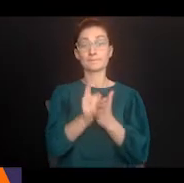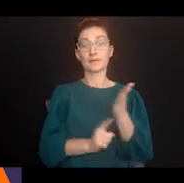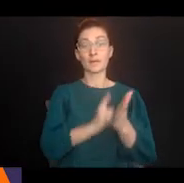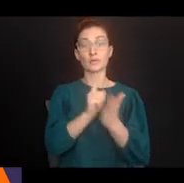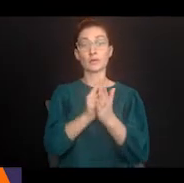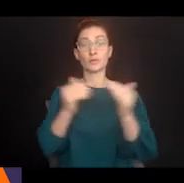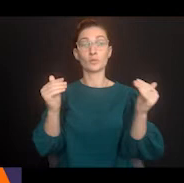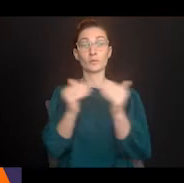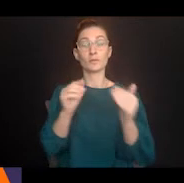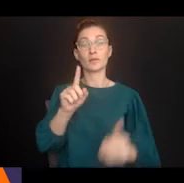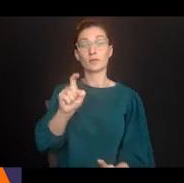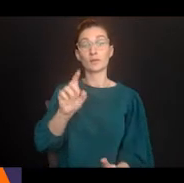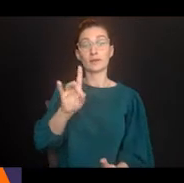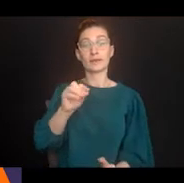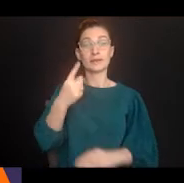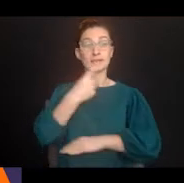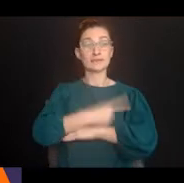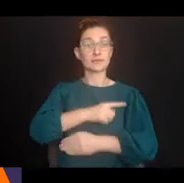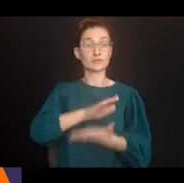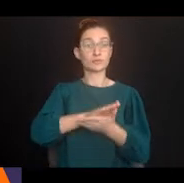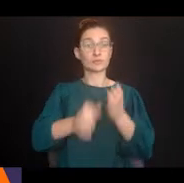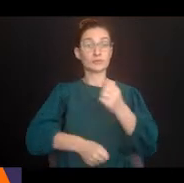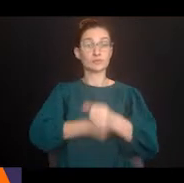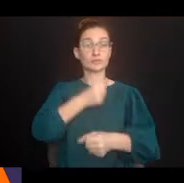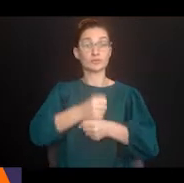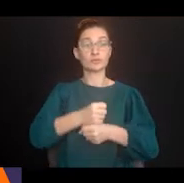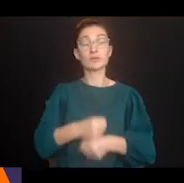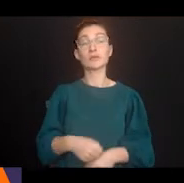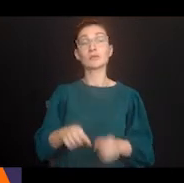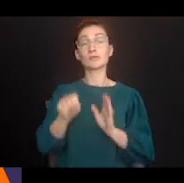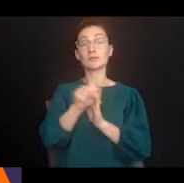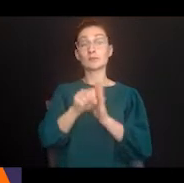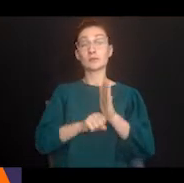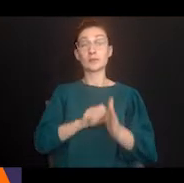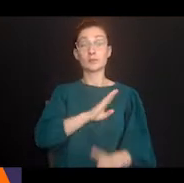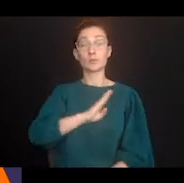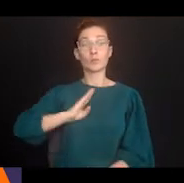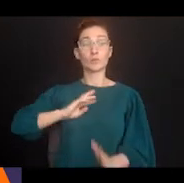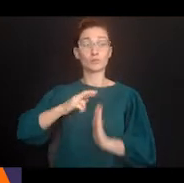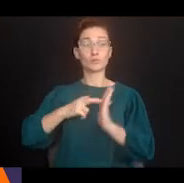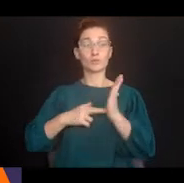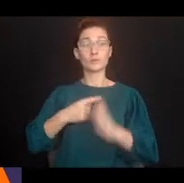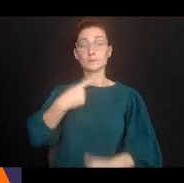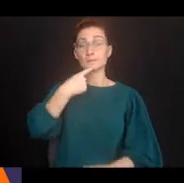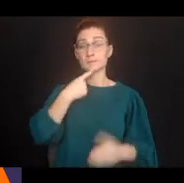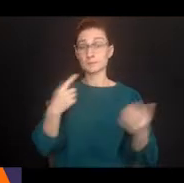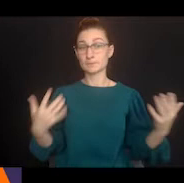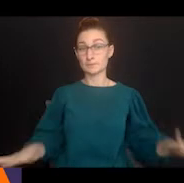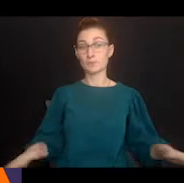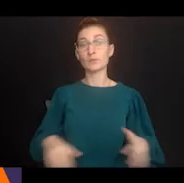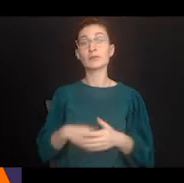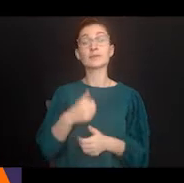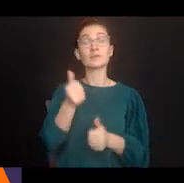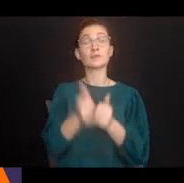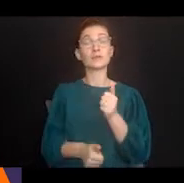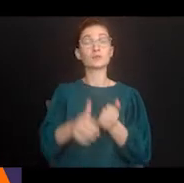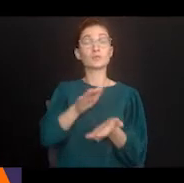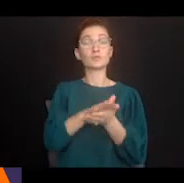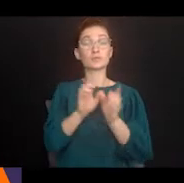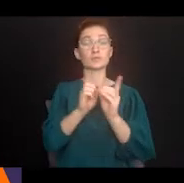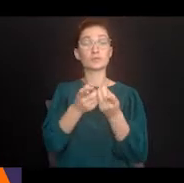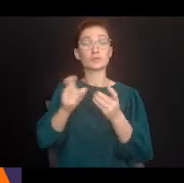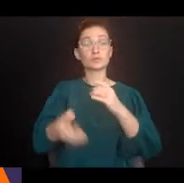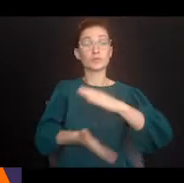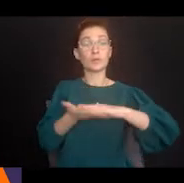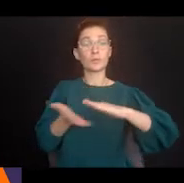Hourly equivalent to the 180-day school year. State board rules state that each school district shall operate